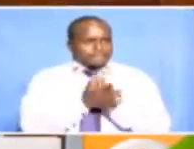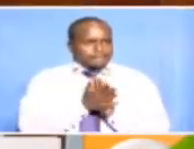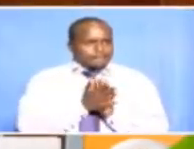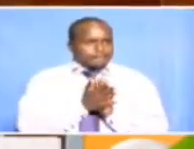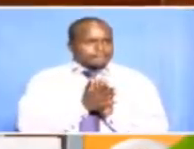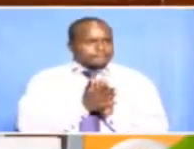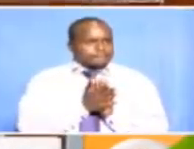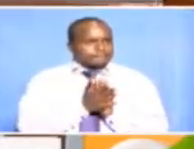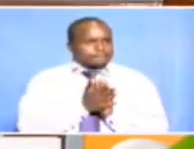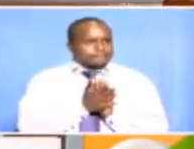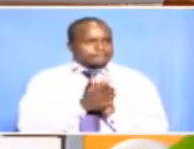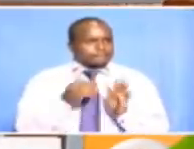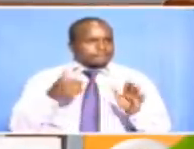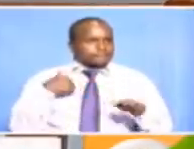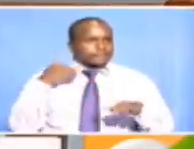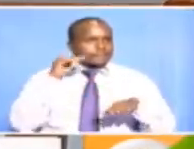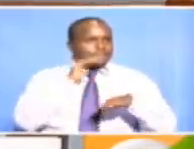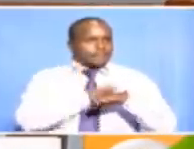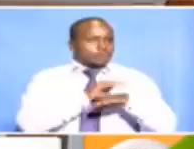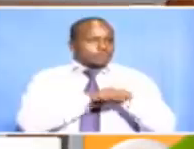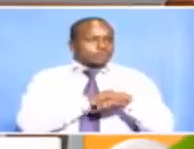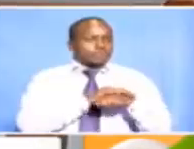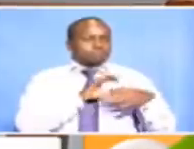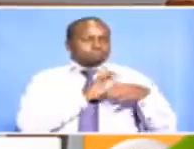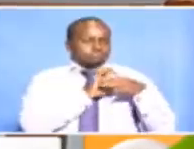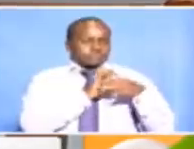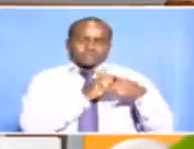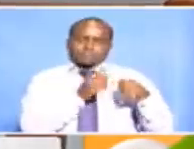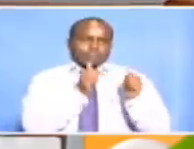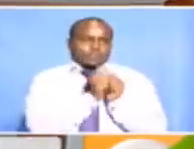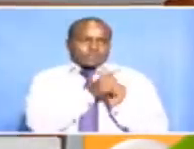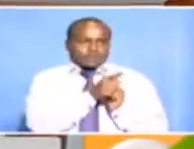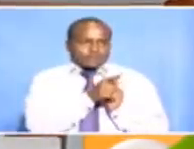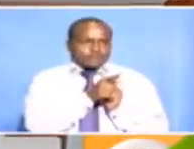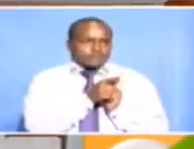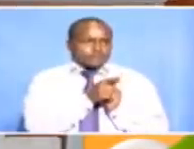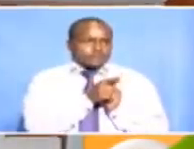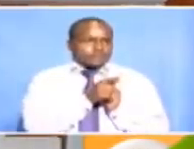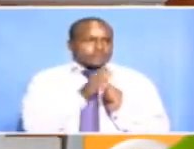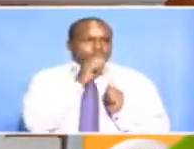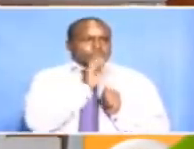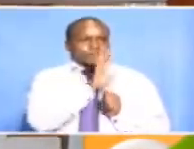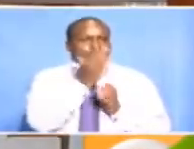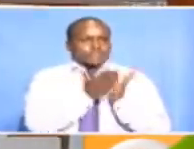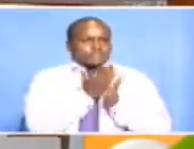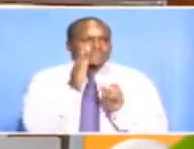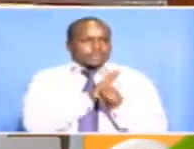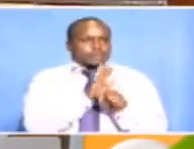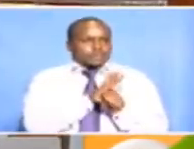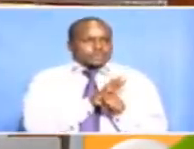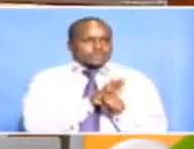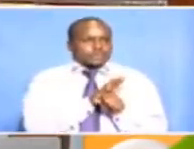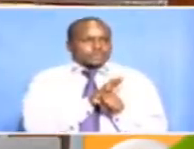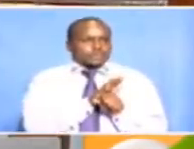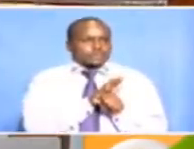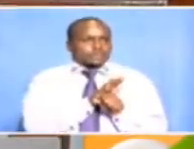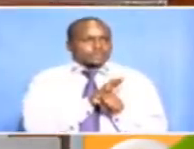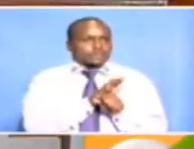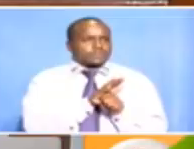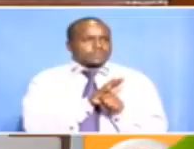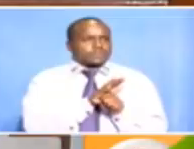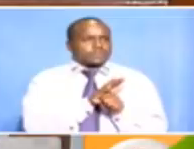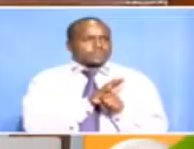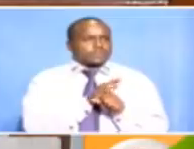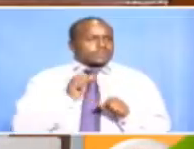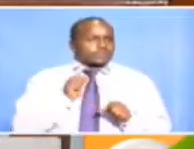I had a very good working relationship with Beatrice Elachi. I miss his services a lot. Her services. Yes. She